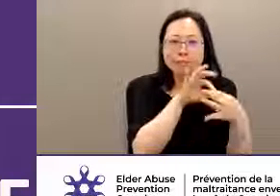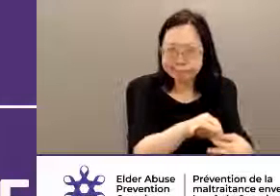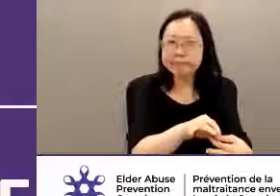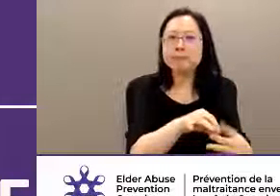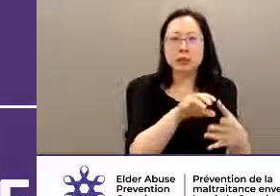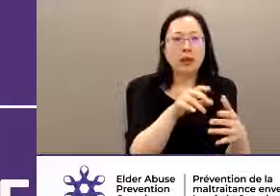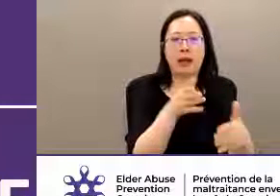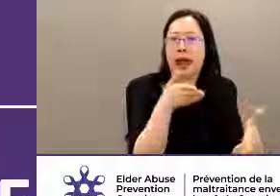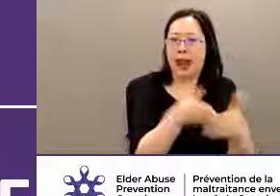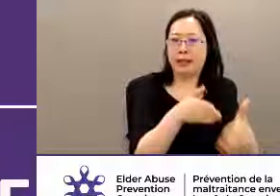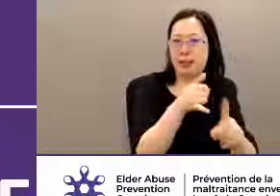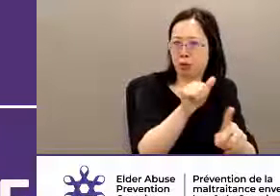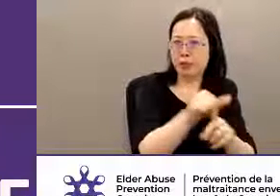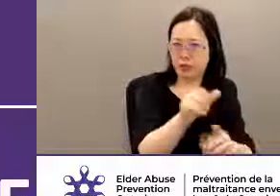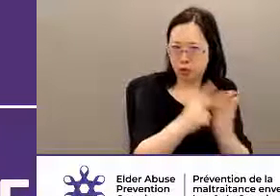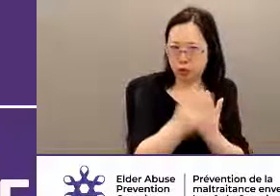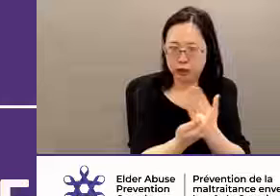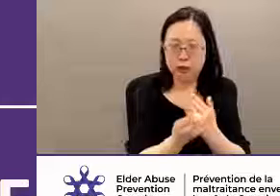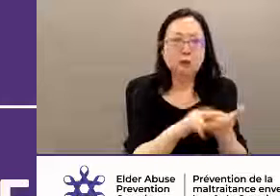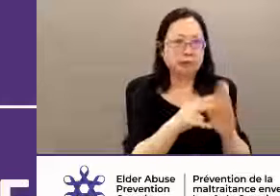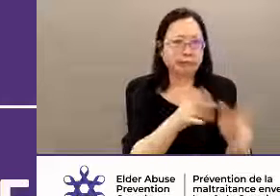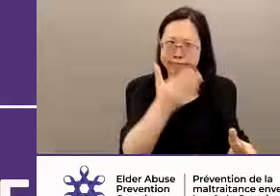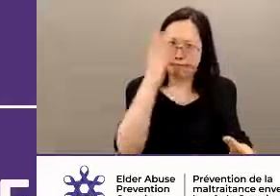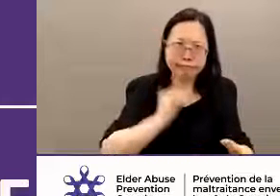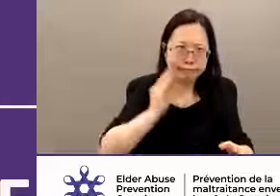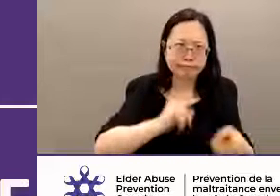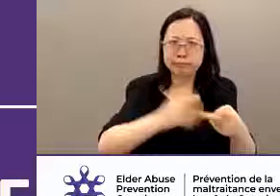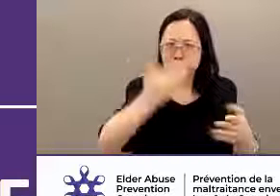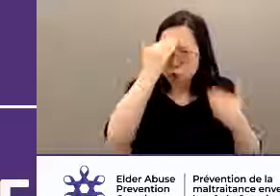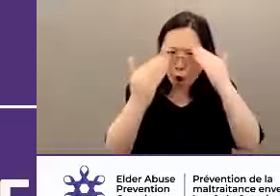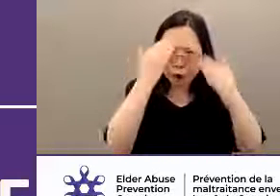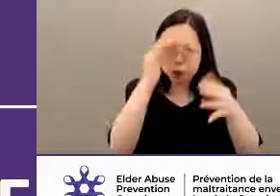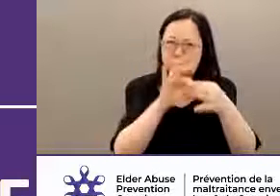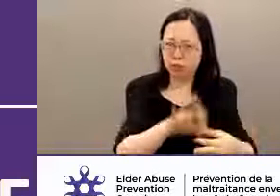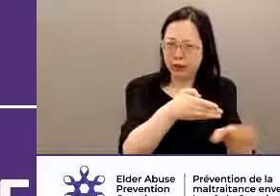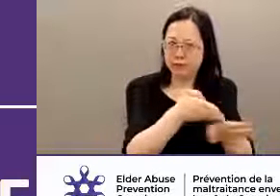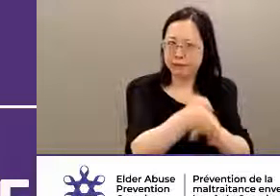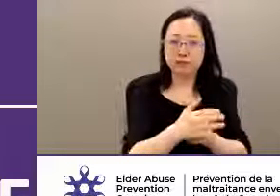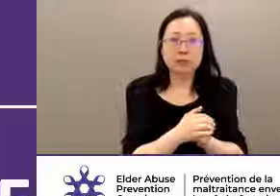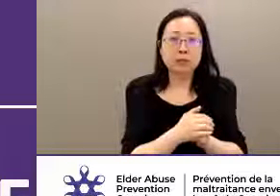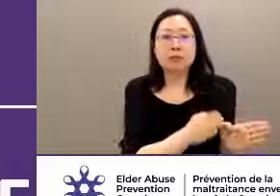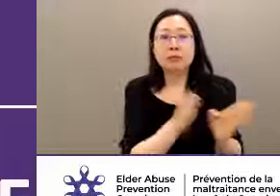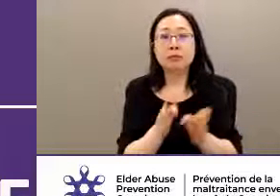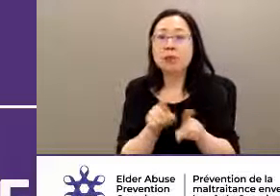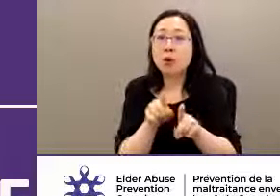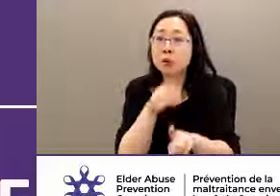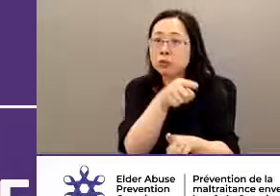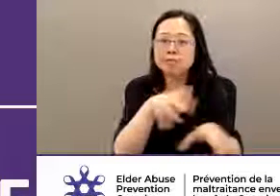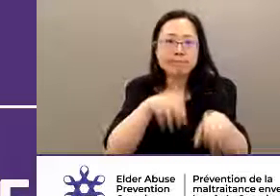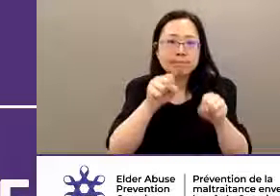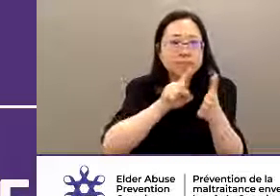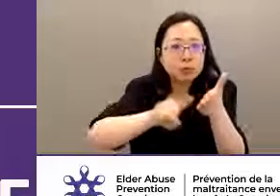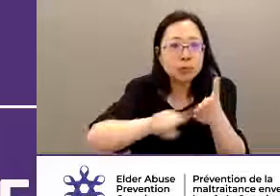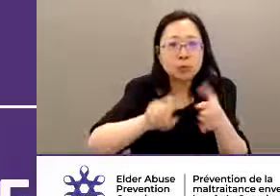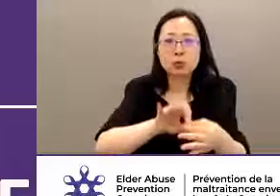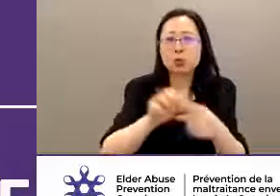anti-bullying projects. So she's got a lot of knowledge and experience in this field. She's also done research on training with